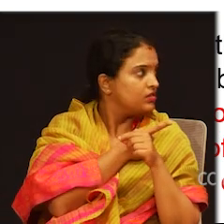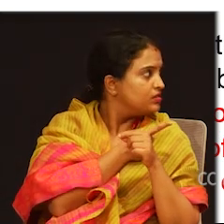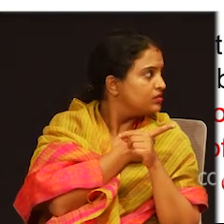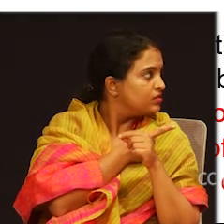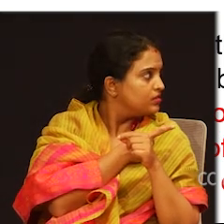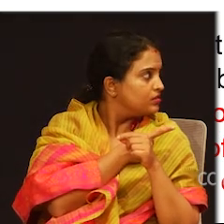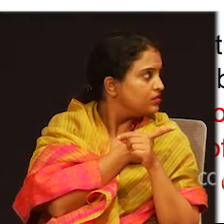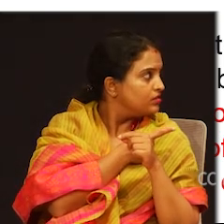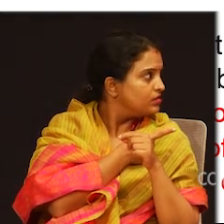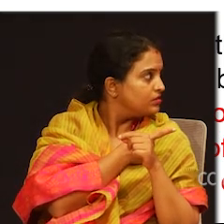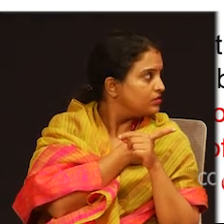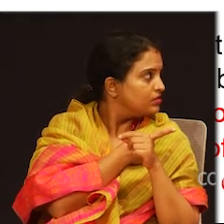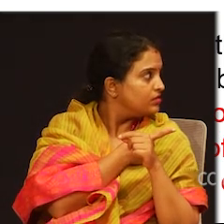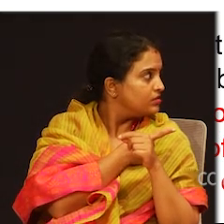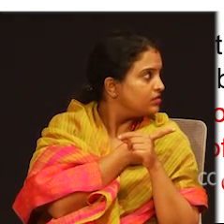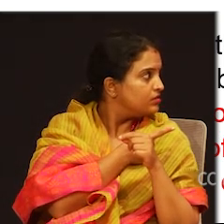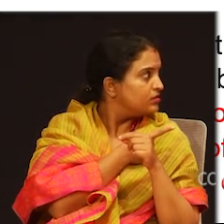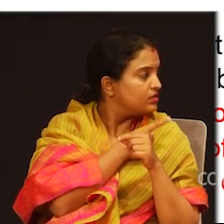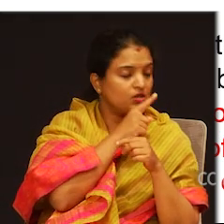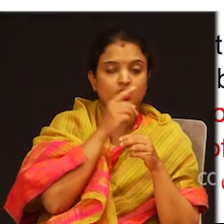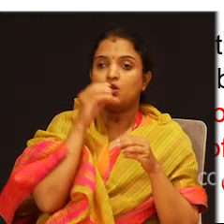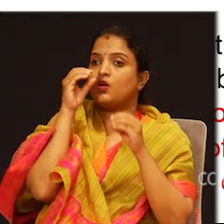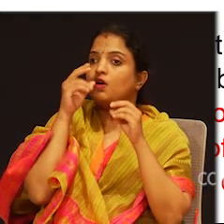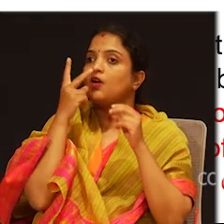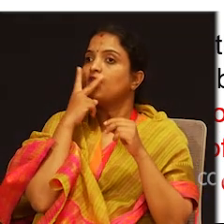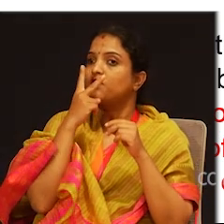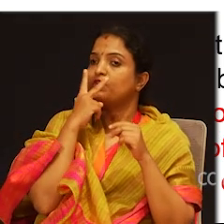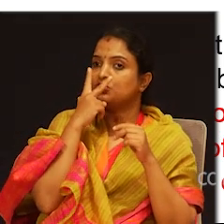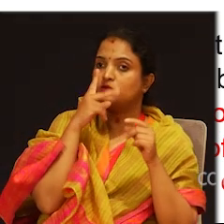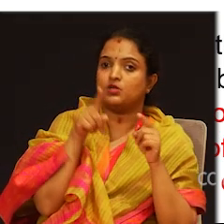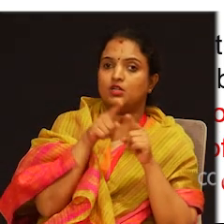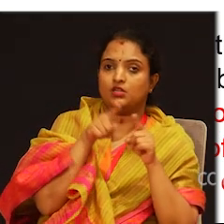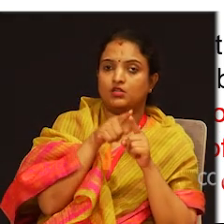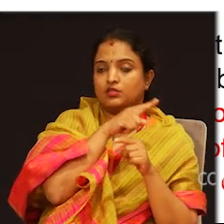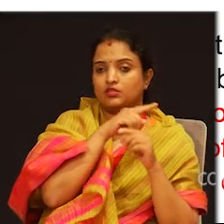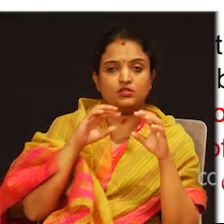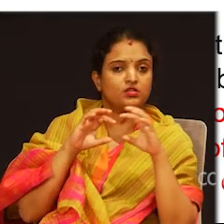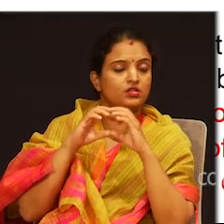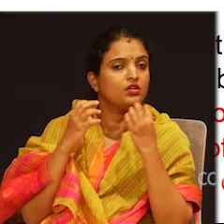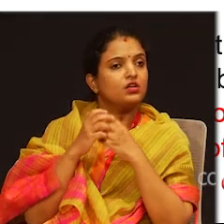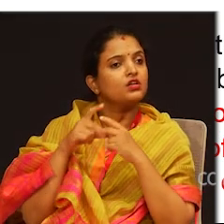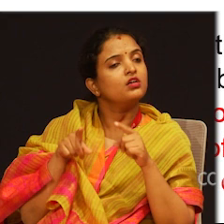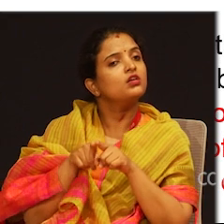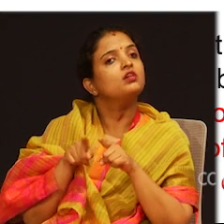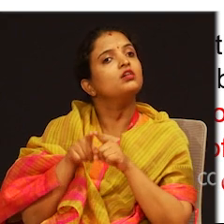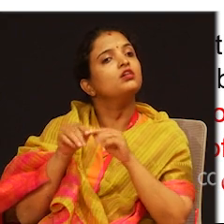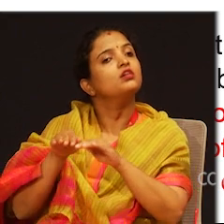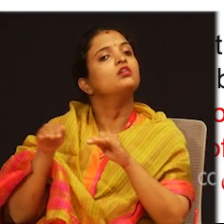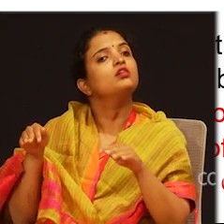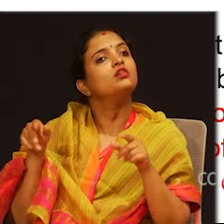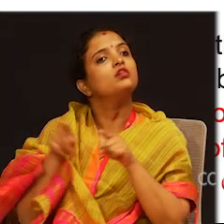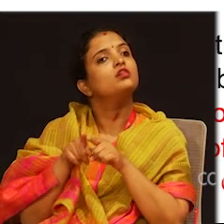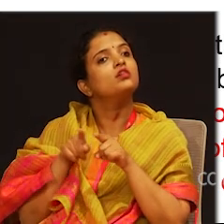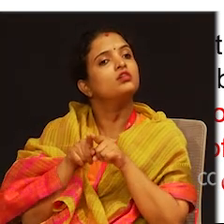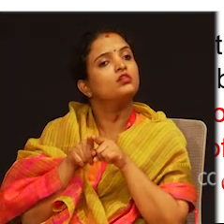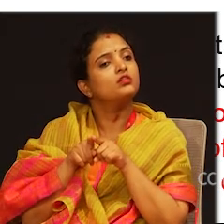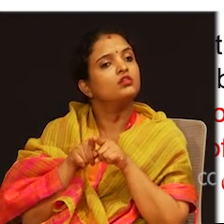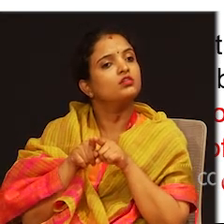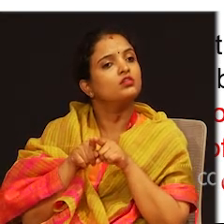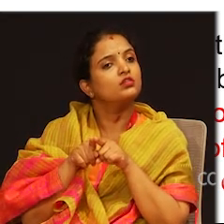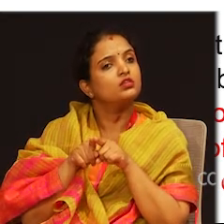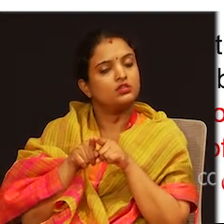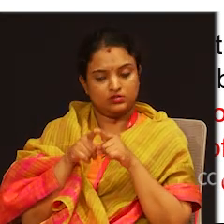different. If we transfer this visual into our classrooms, our children are standing on rooftops and asking